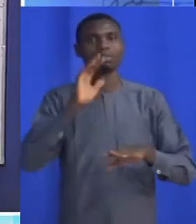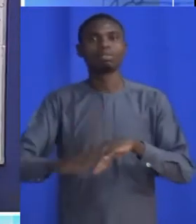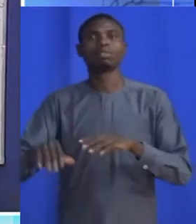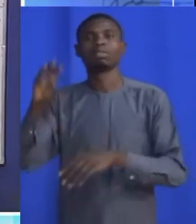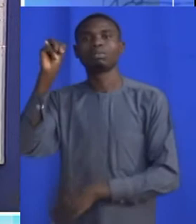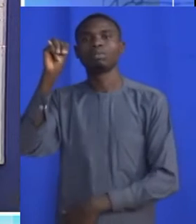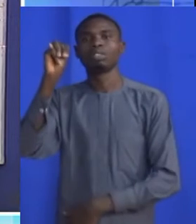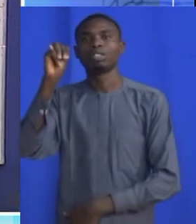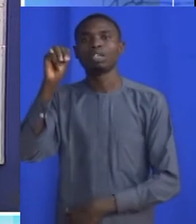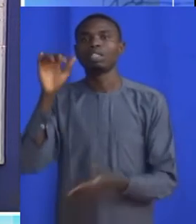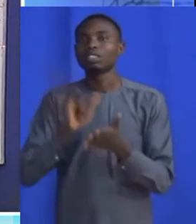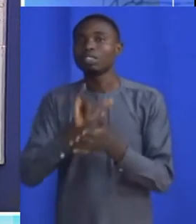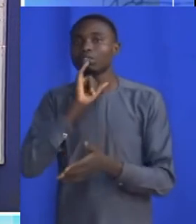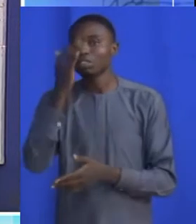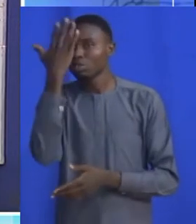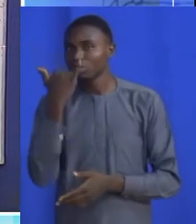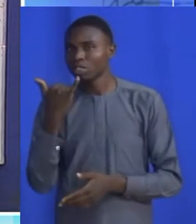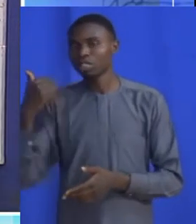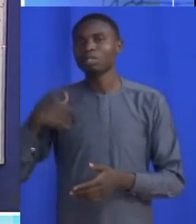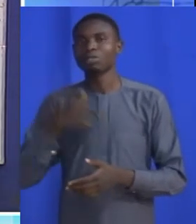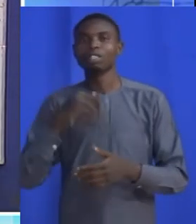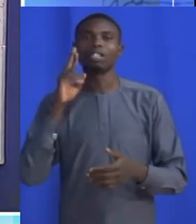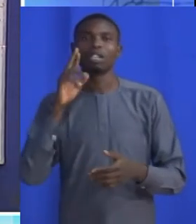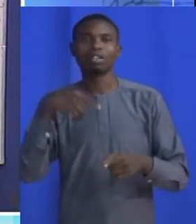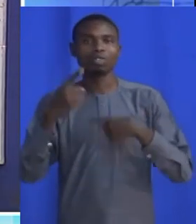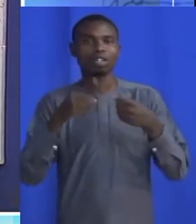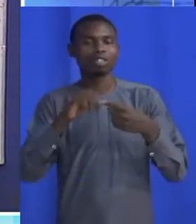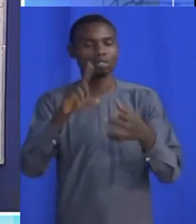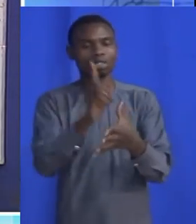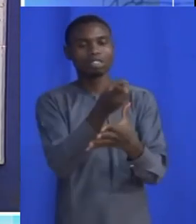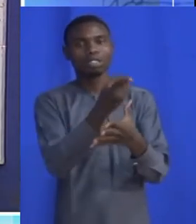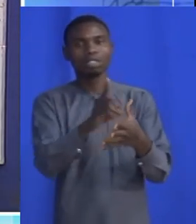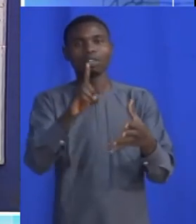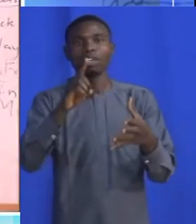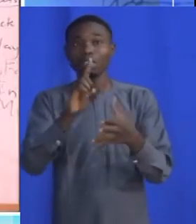rule of law. We're able to see the definition of rule of law, the